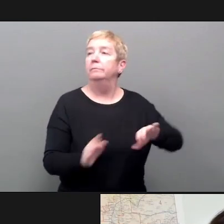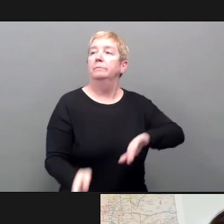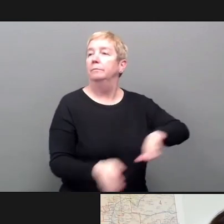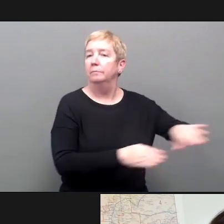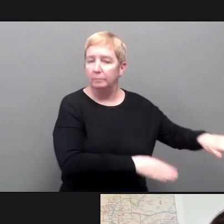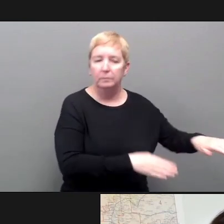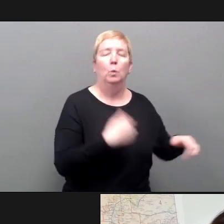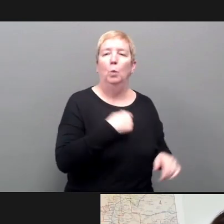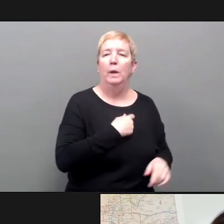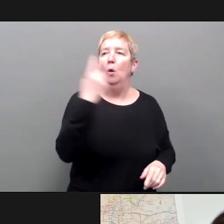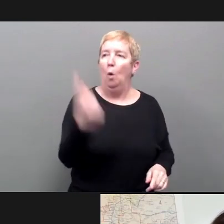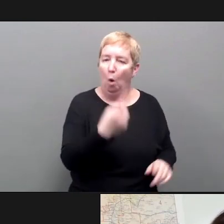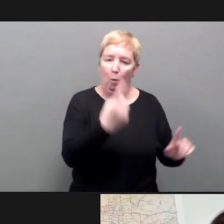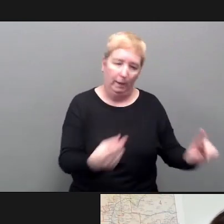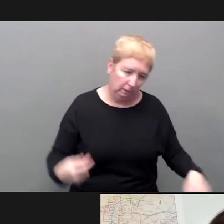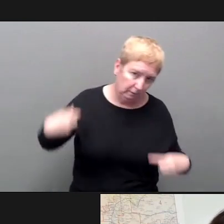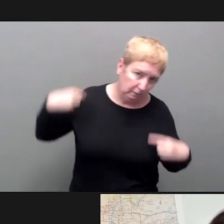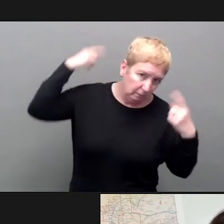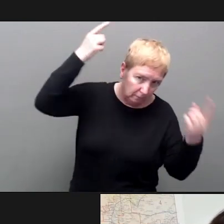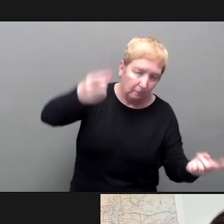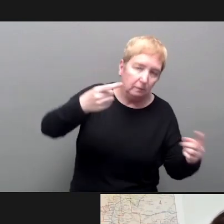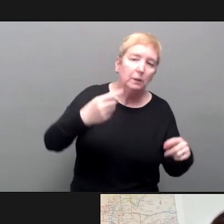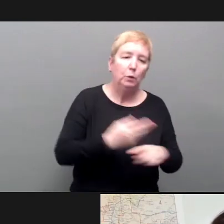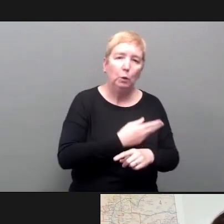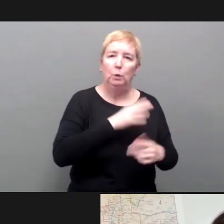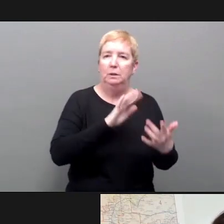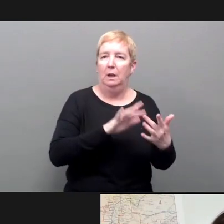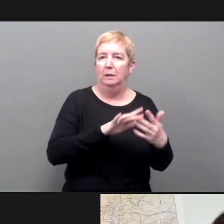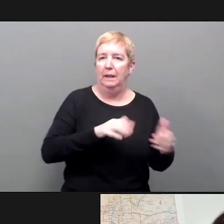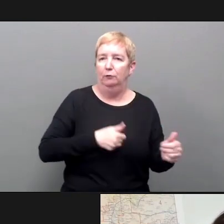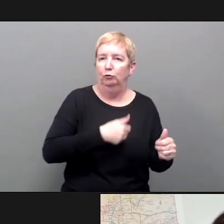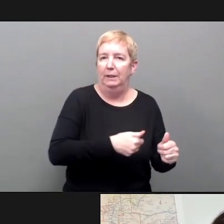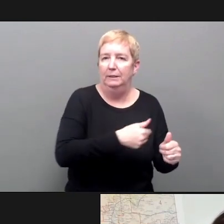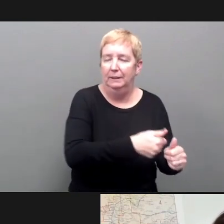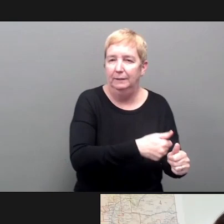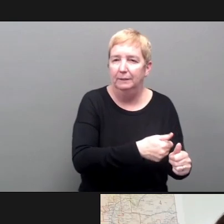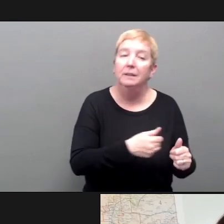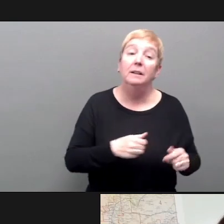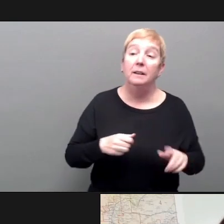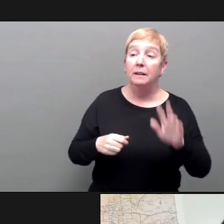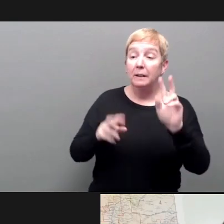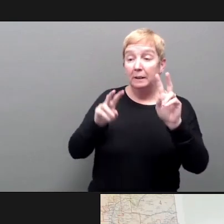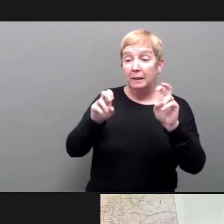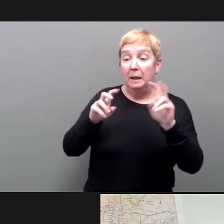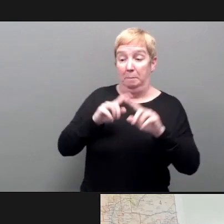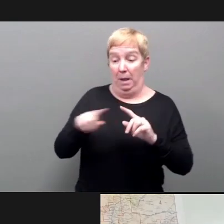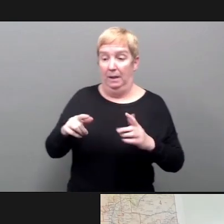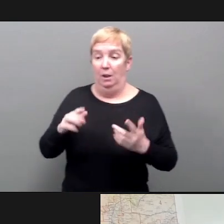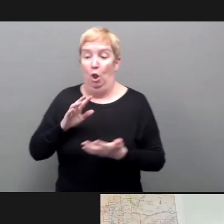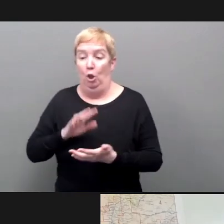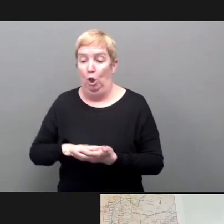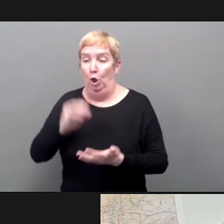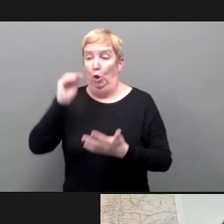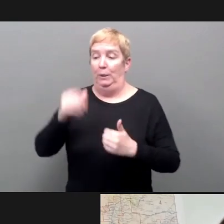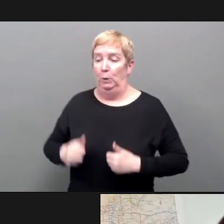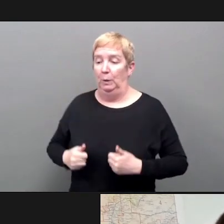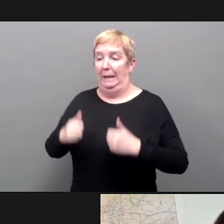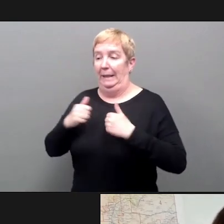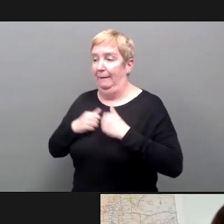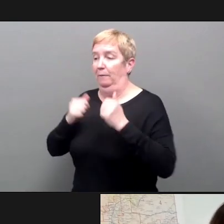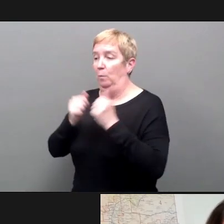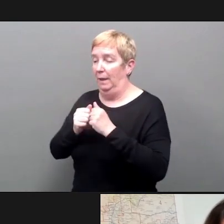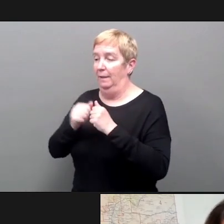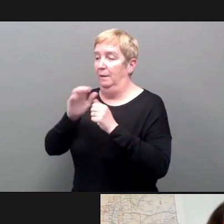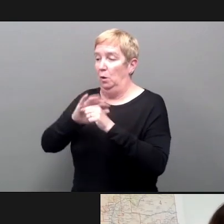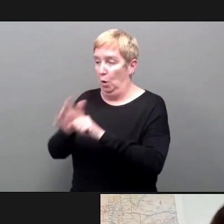said earlier, my vision of contact tracing as we're learning to live with COVID is more about what your phone and